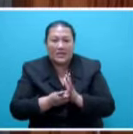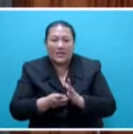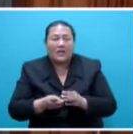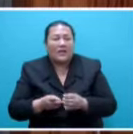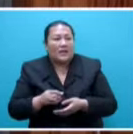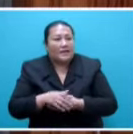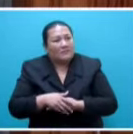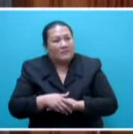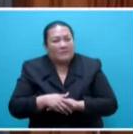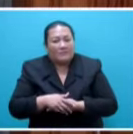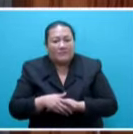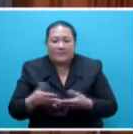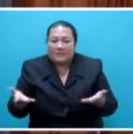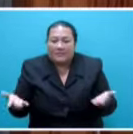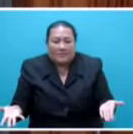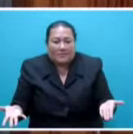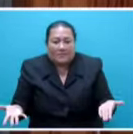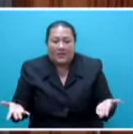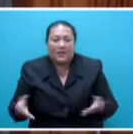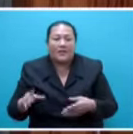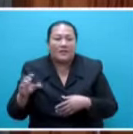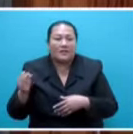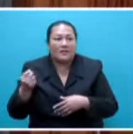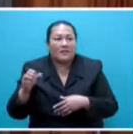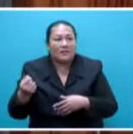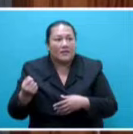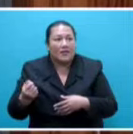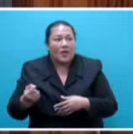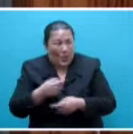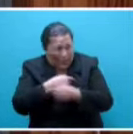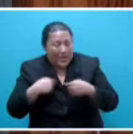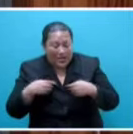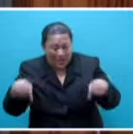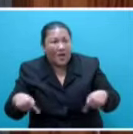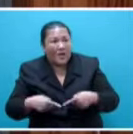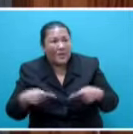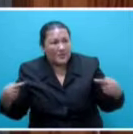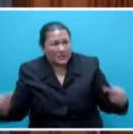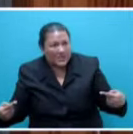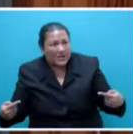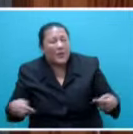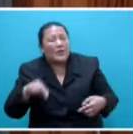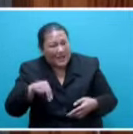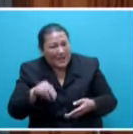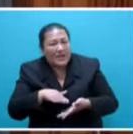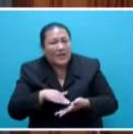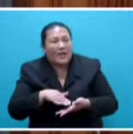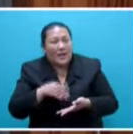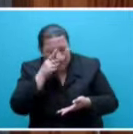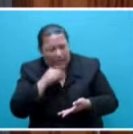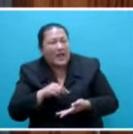those positions as chair and deputy chair. We're here ready to help you. So let us help you